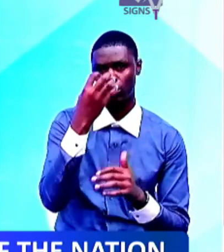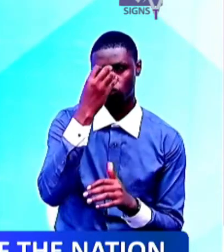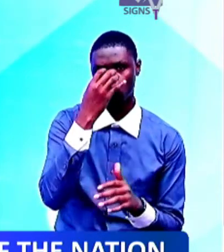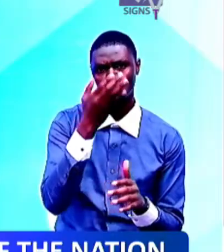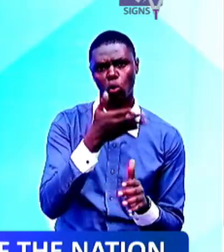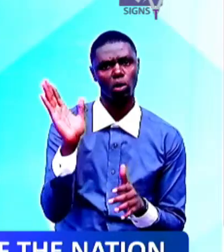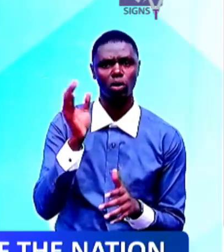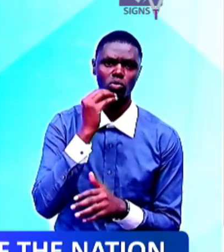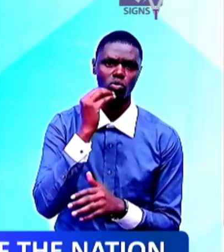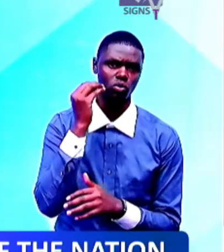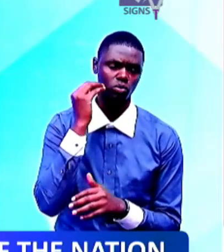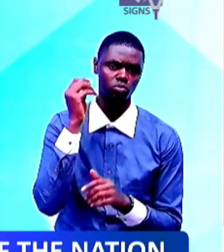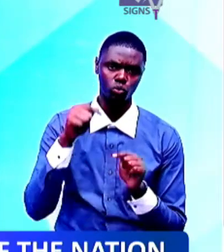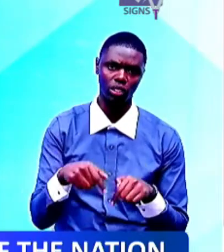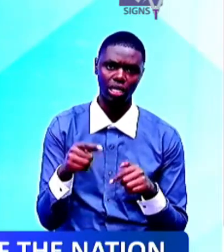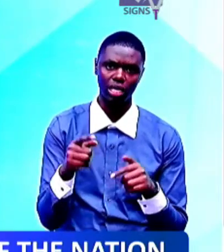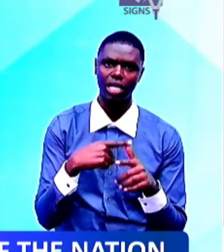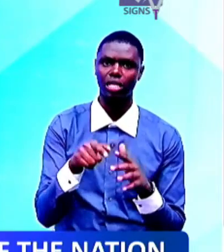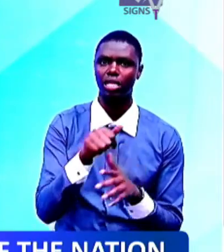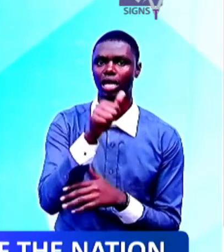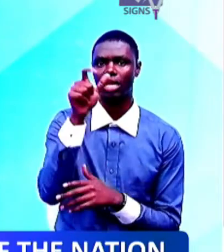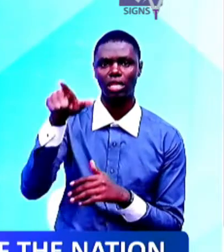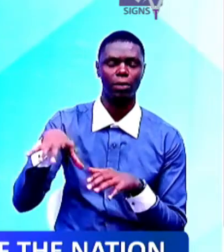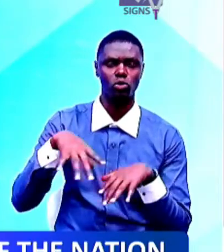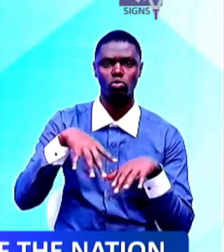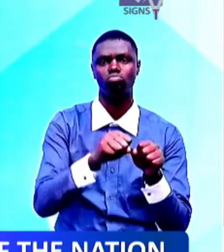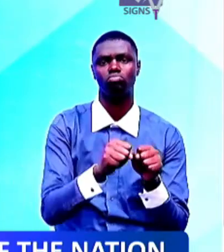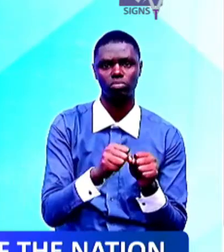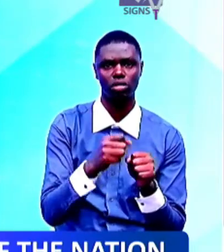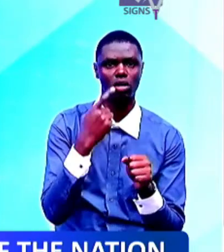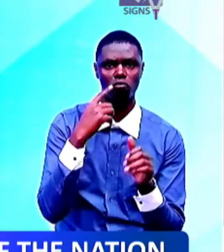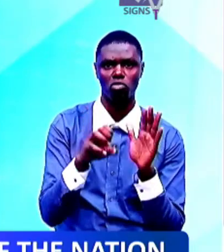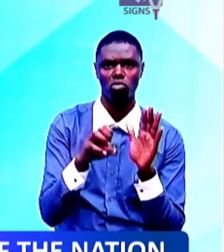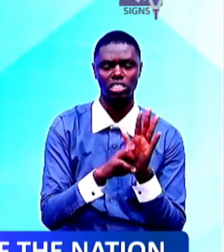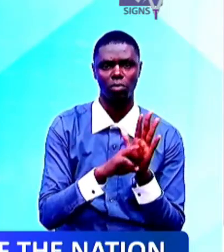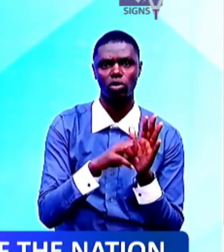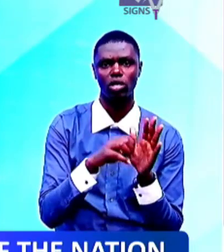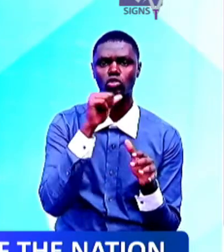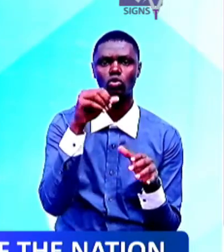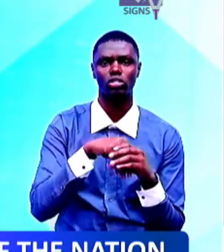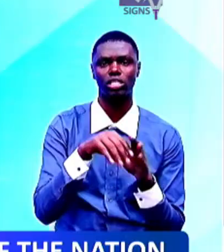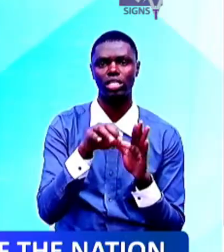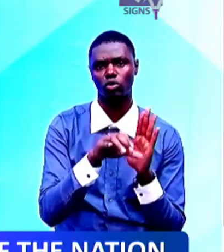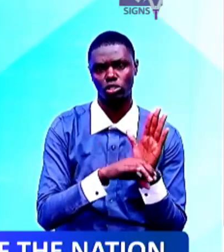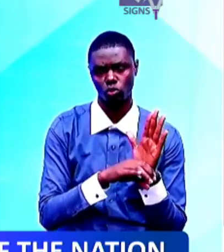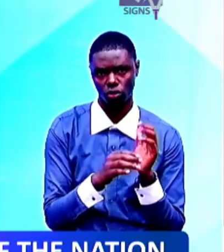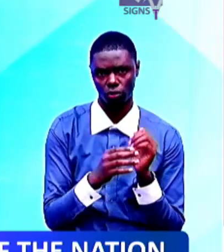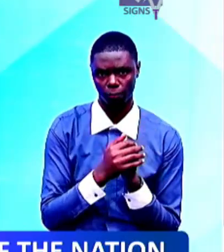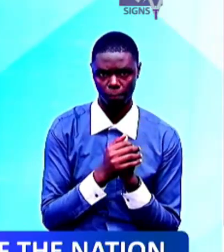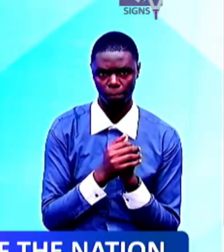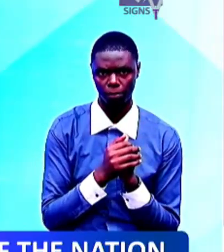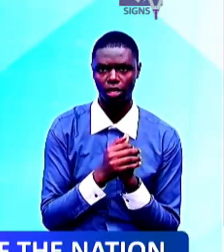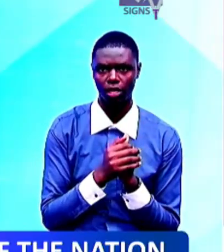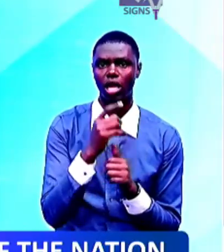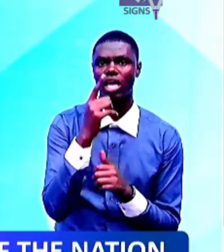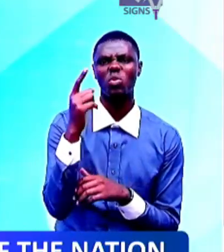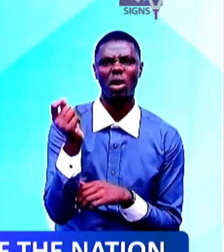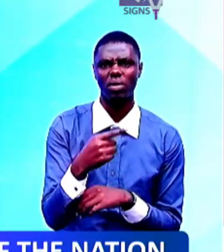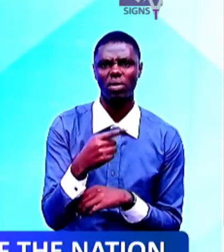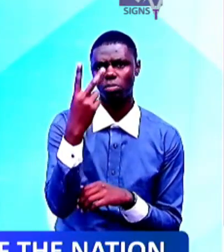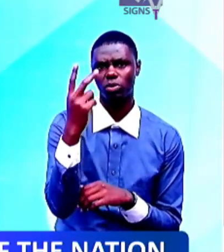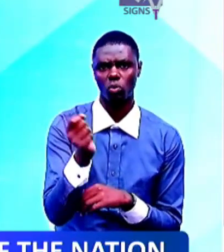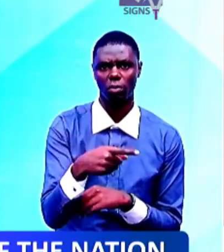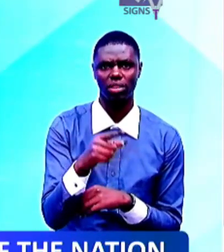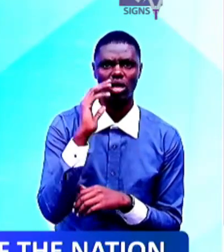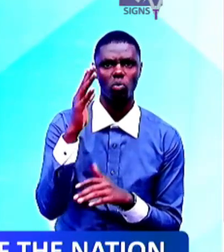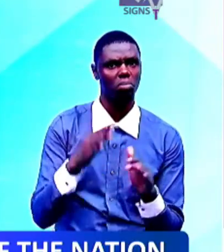today and somebody gets there on acting capacity, for example, which is not in the constitution, okay, within a month or two, he will